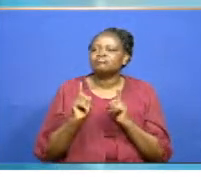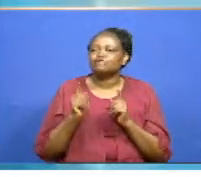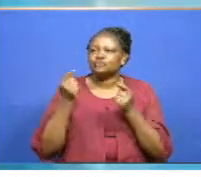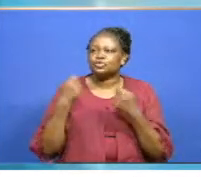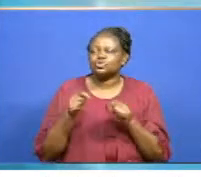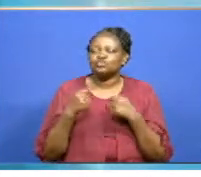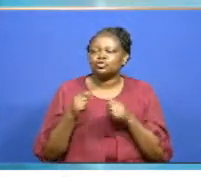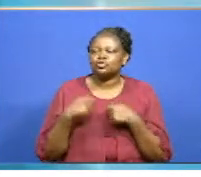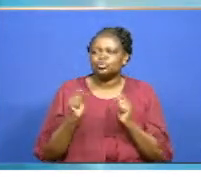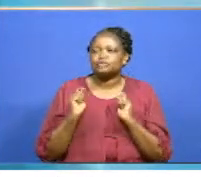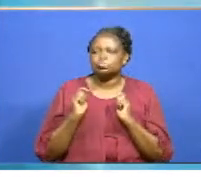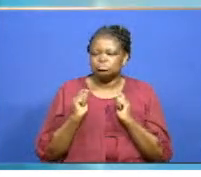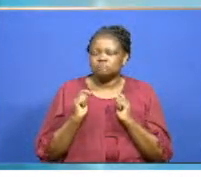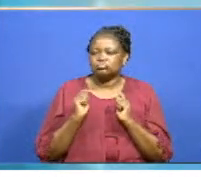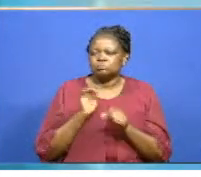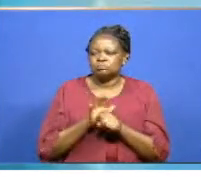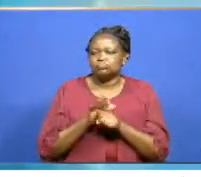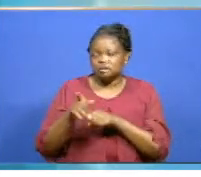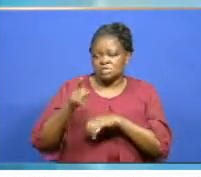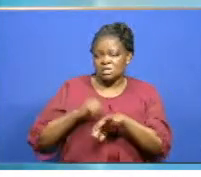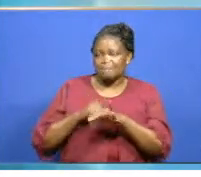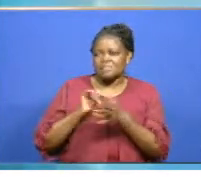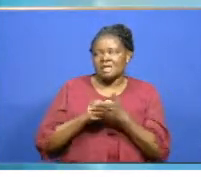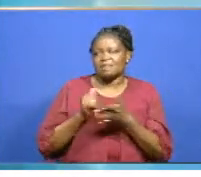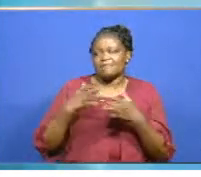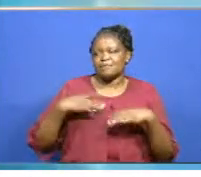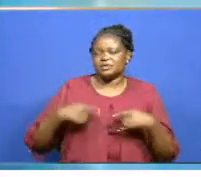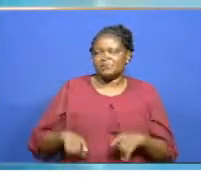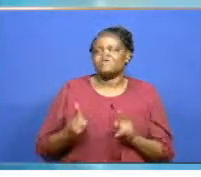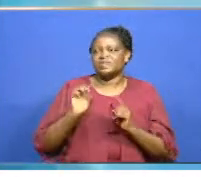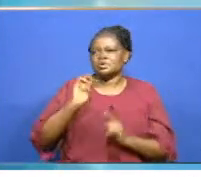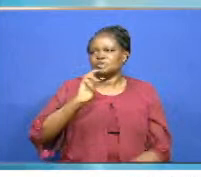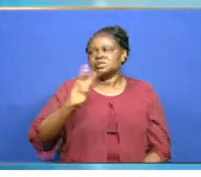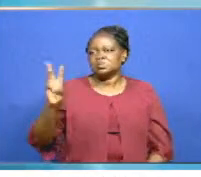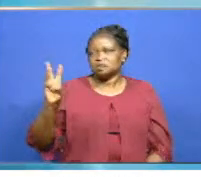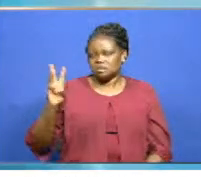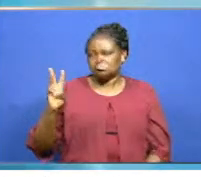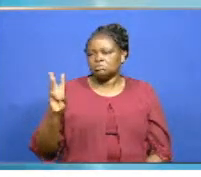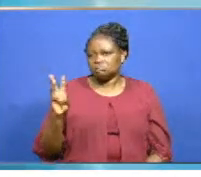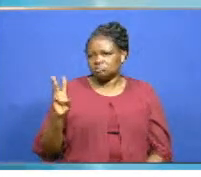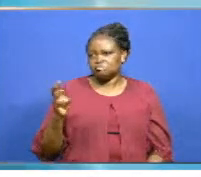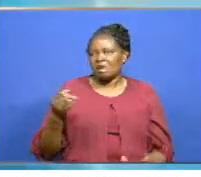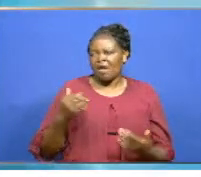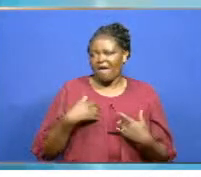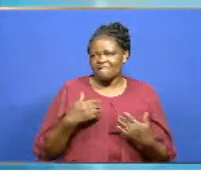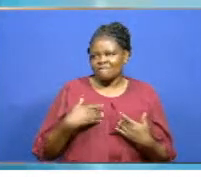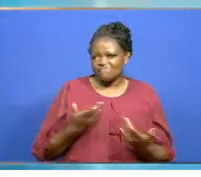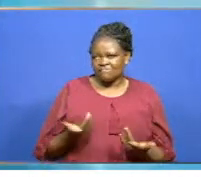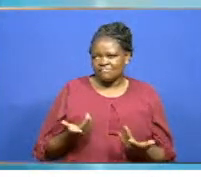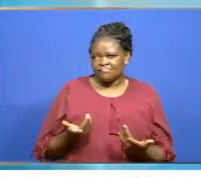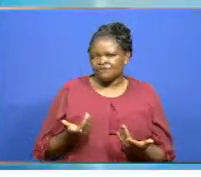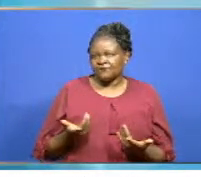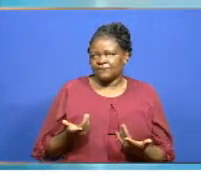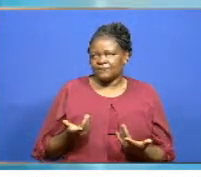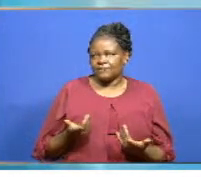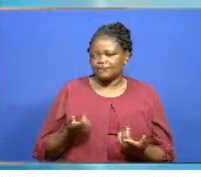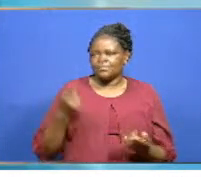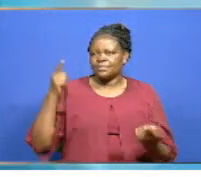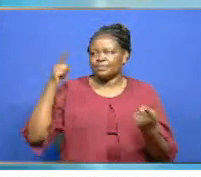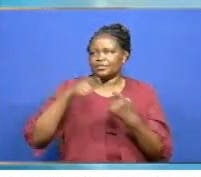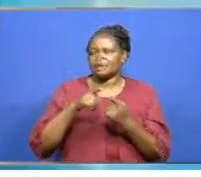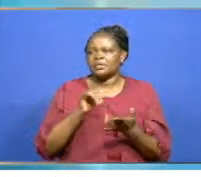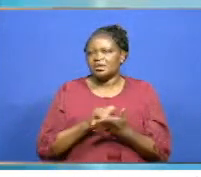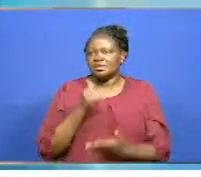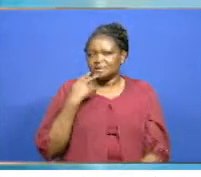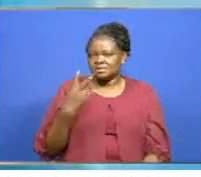I told you, this is the time that the people themselves in Western Mlembe Nation have a destiny that they are